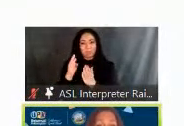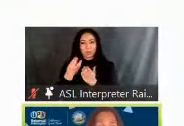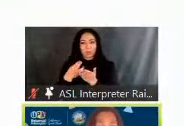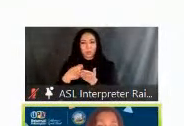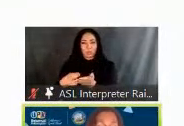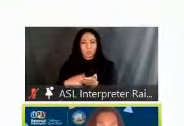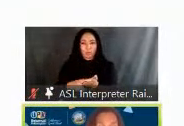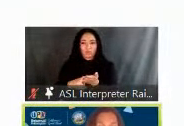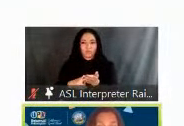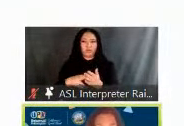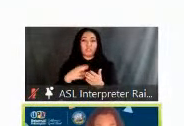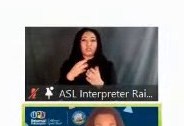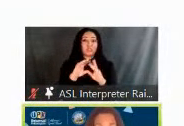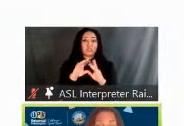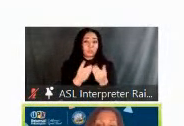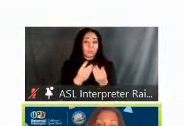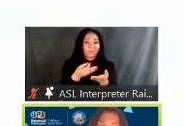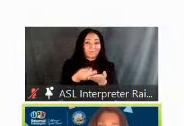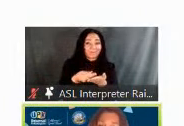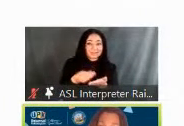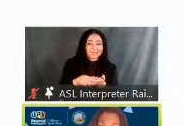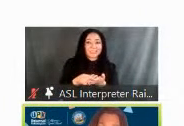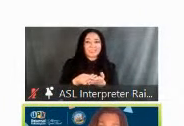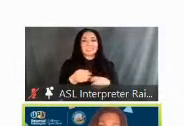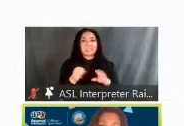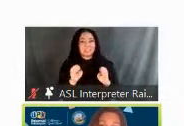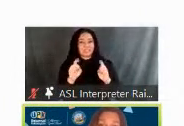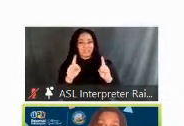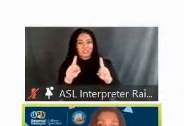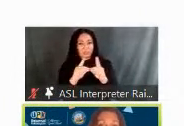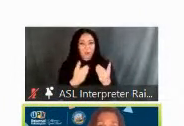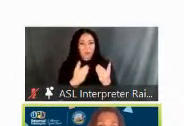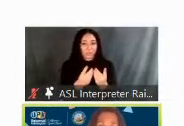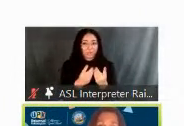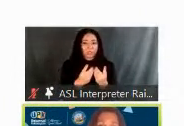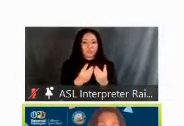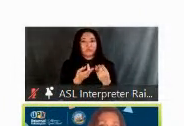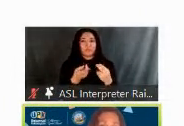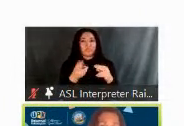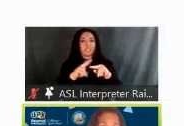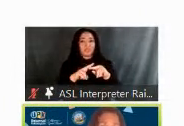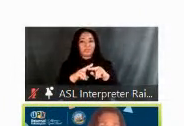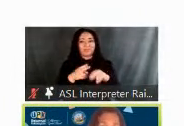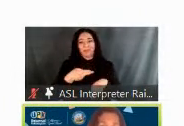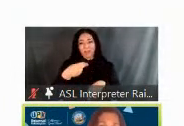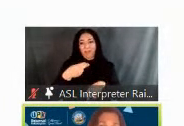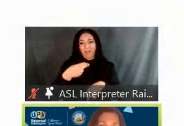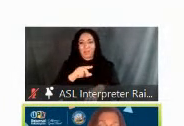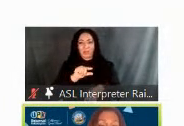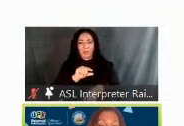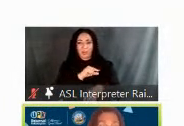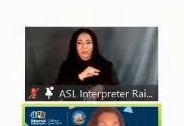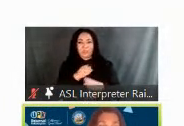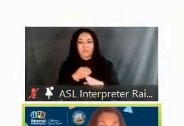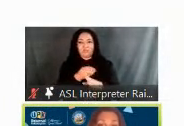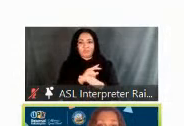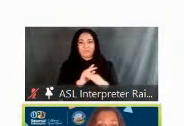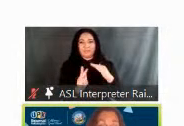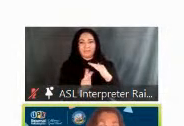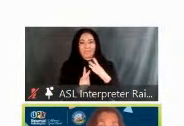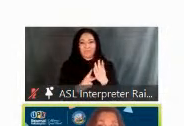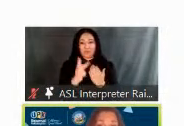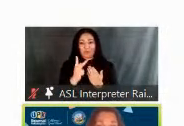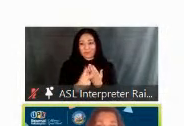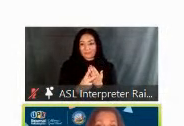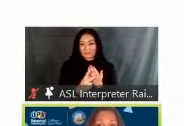on increasing access to and quality standards for high quality pre-K programs. Now, I want to